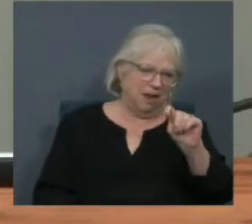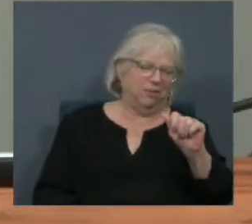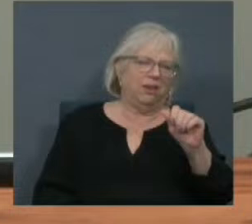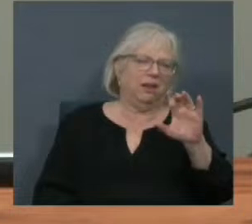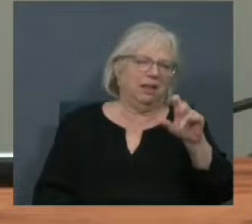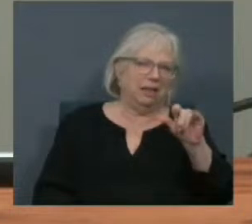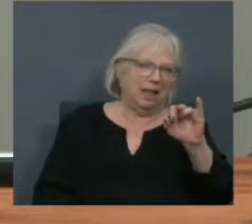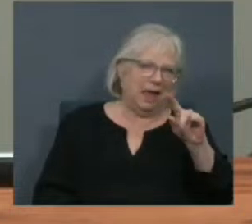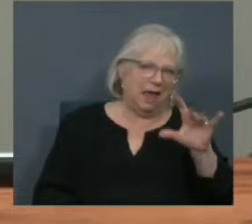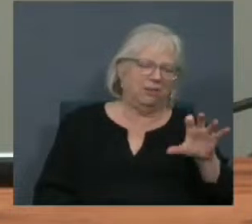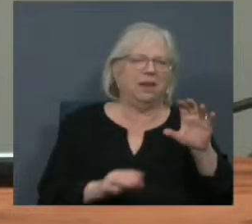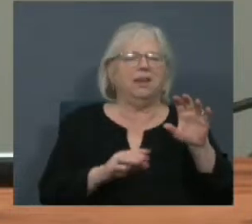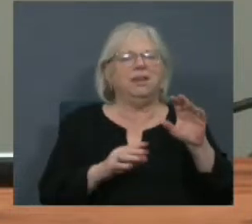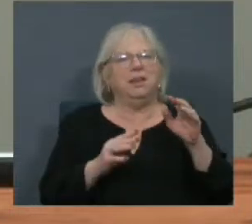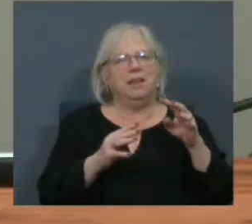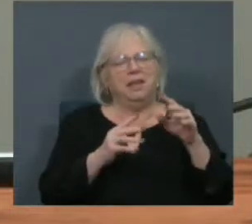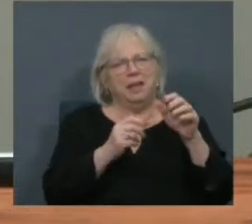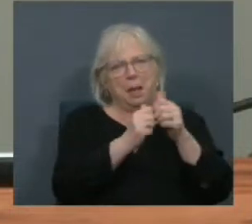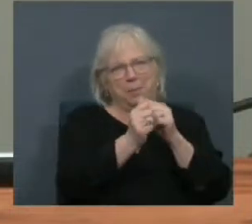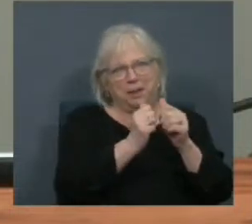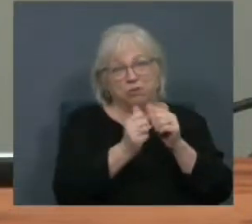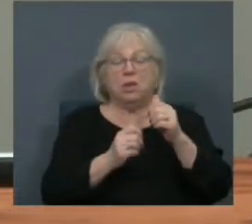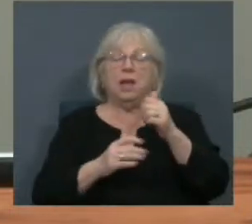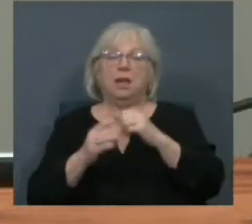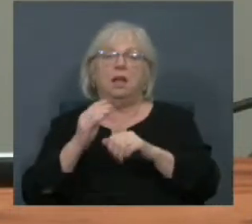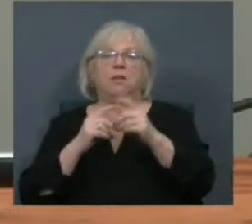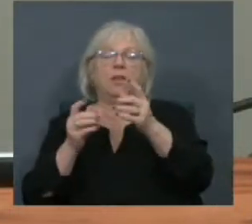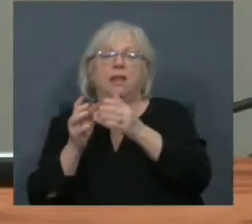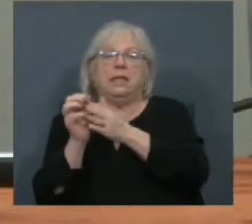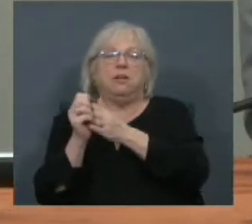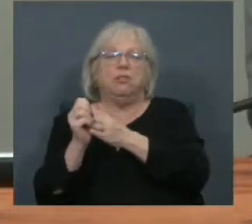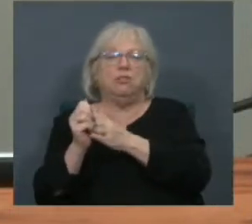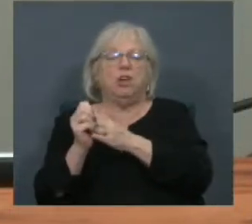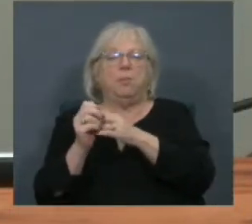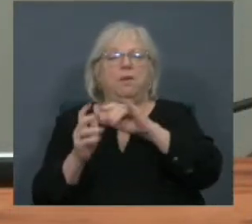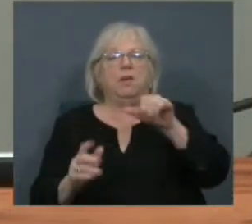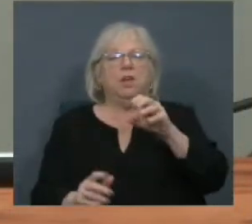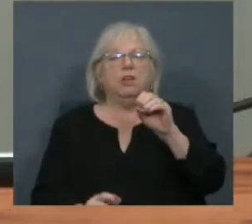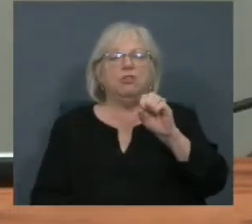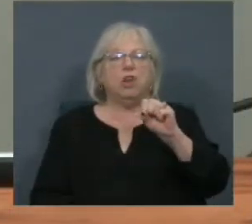whereas under the exceptional leadership of band director Jose Holloway,